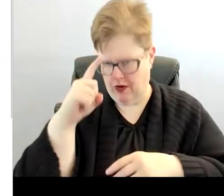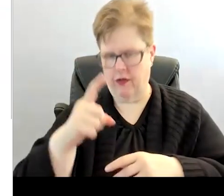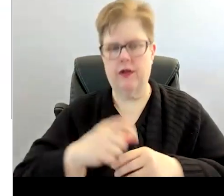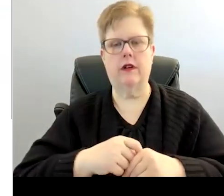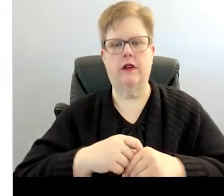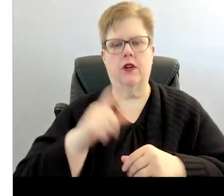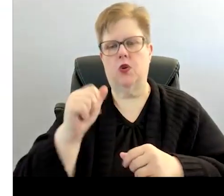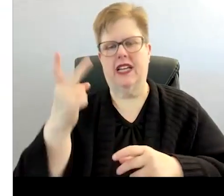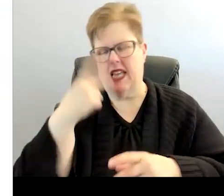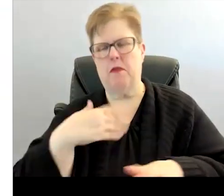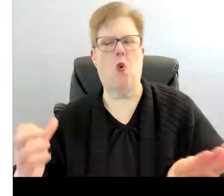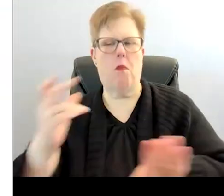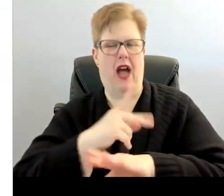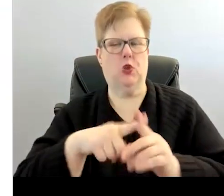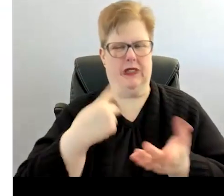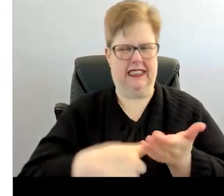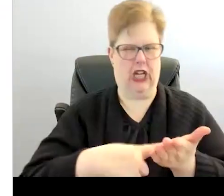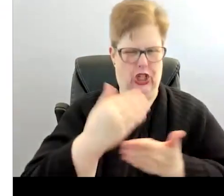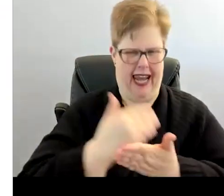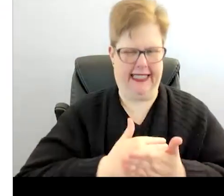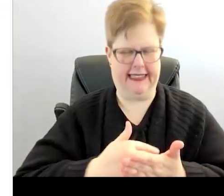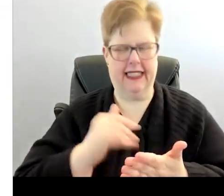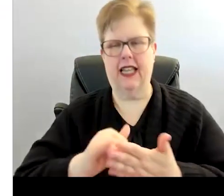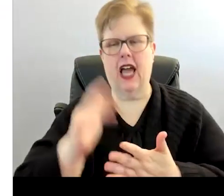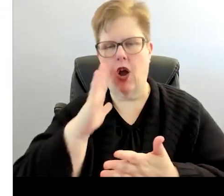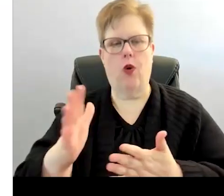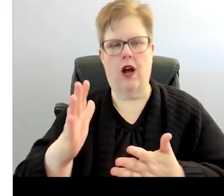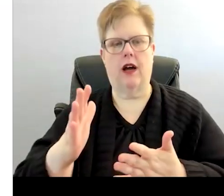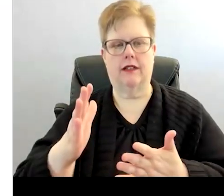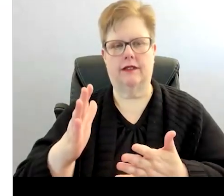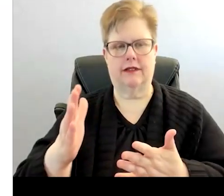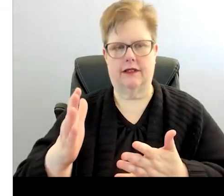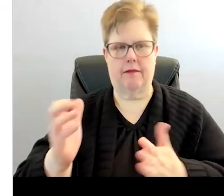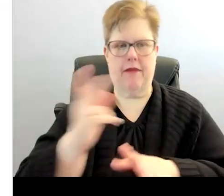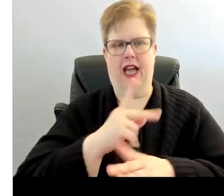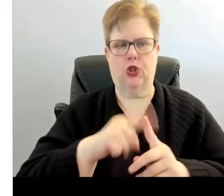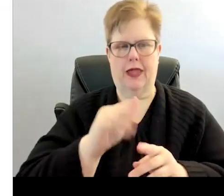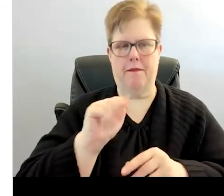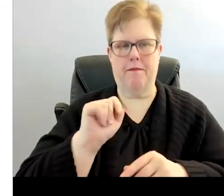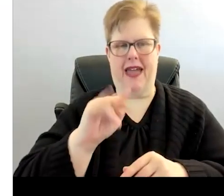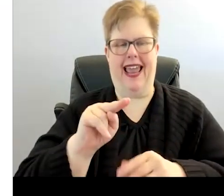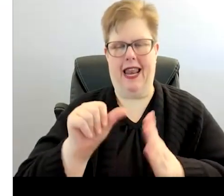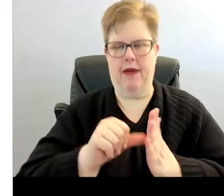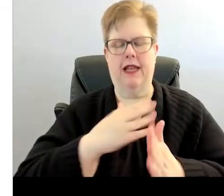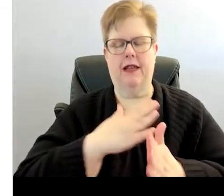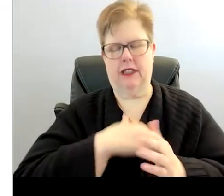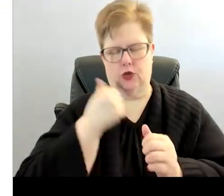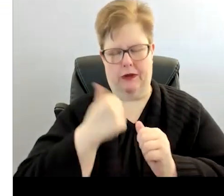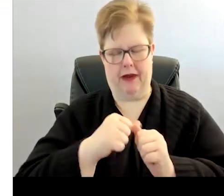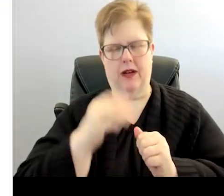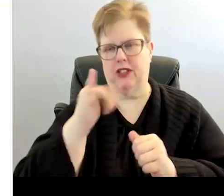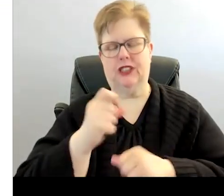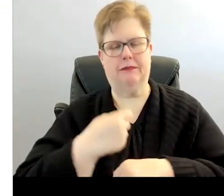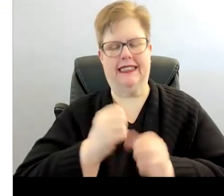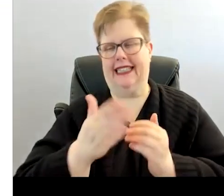you'll see I'm just going to go back to the discussions list. That'll bring me back to the main page. Please remember, because it just